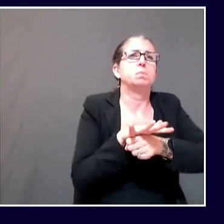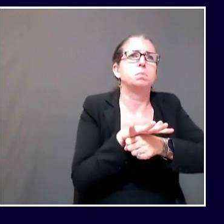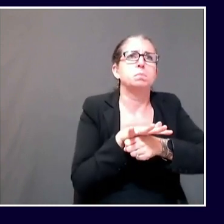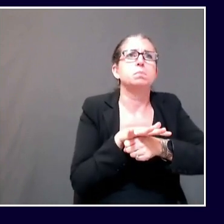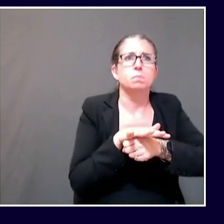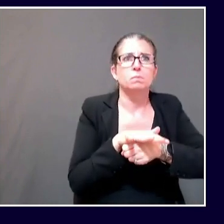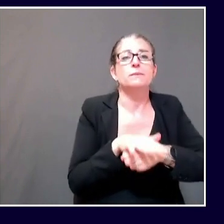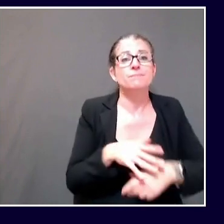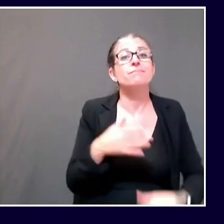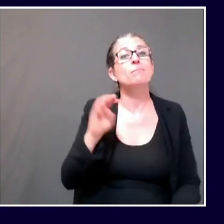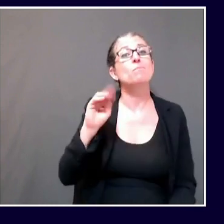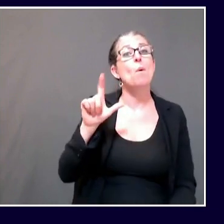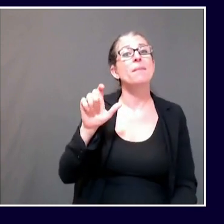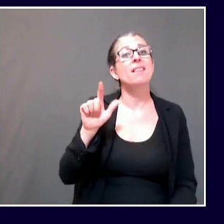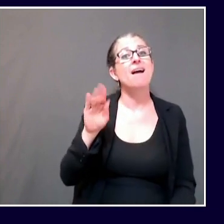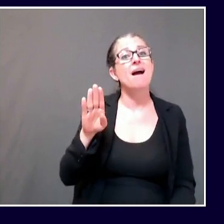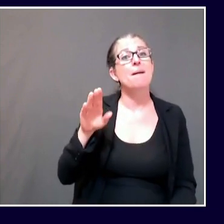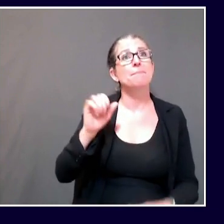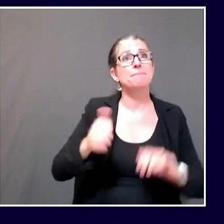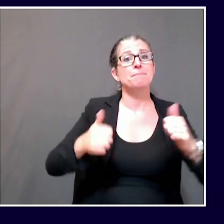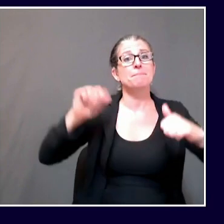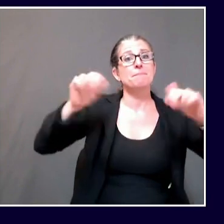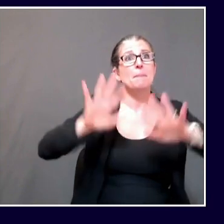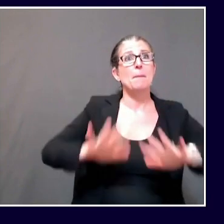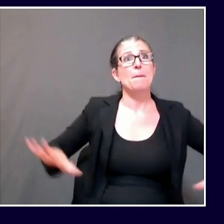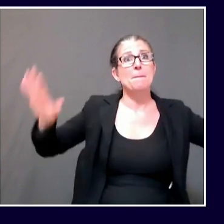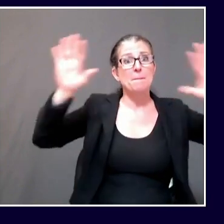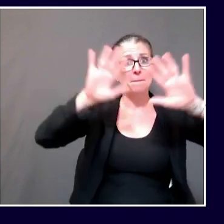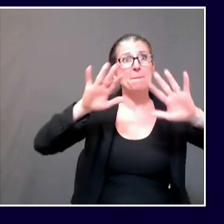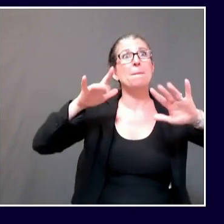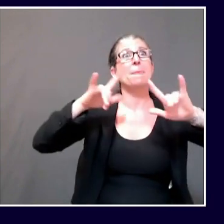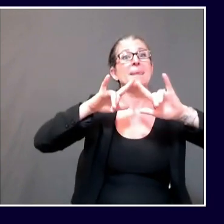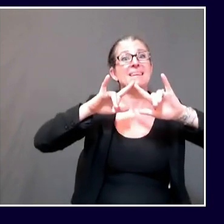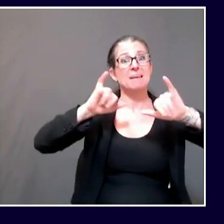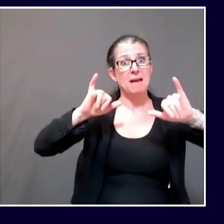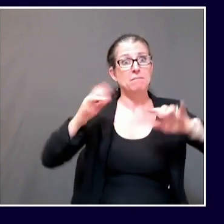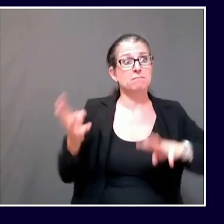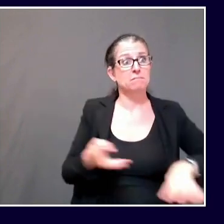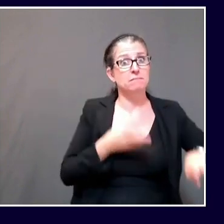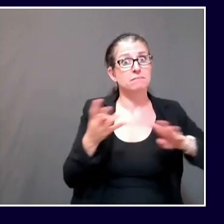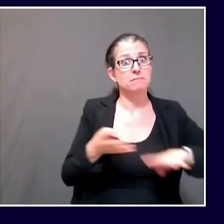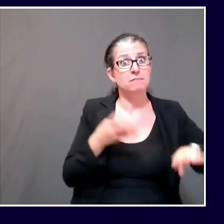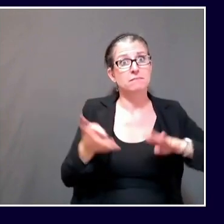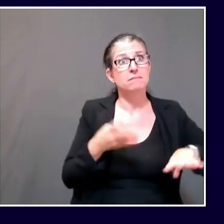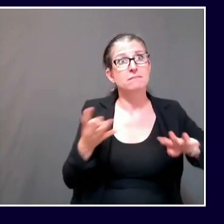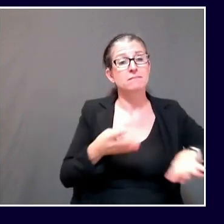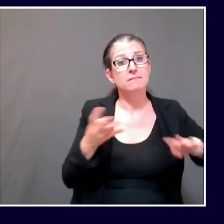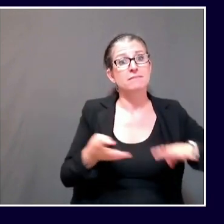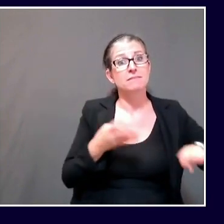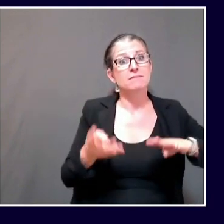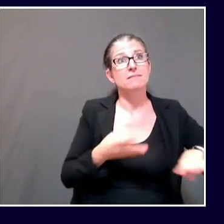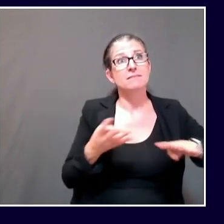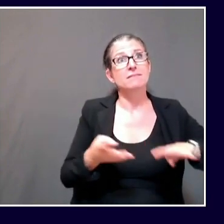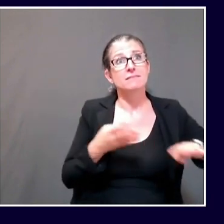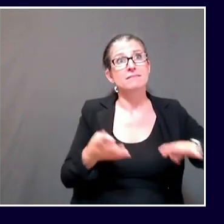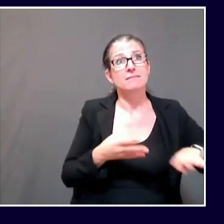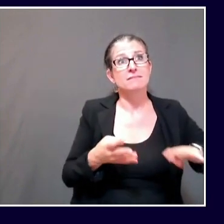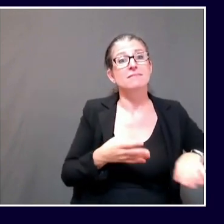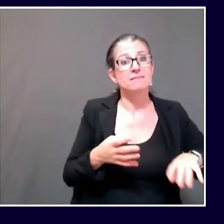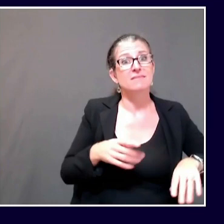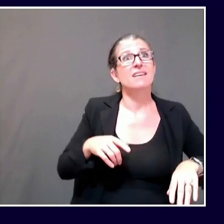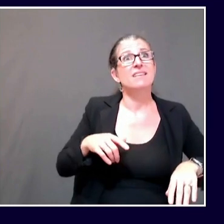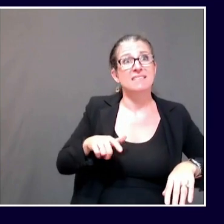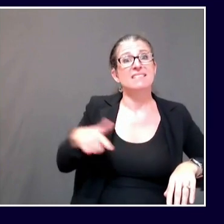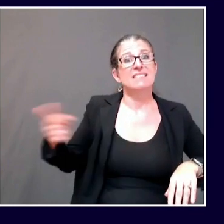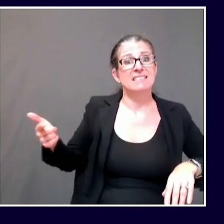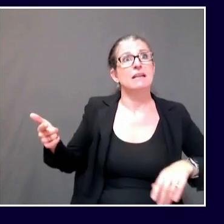the most work they've ever been doing on their normal testing, they undertook this brand new initiative to bring on a brand